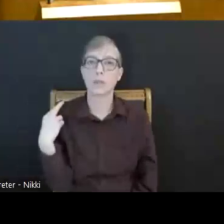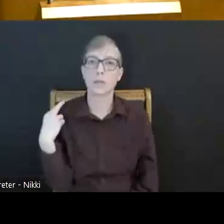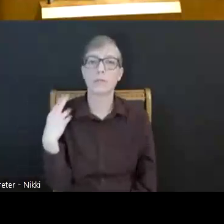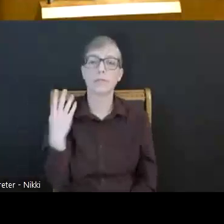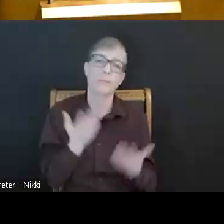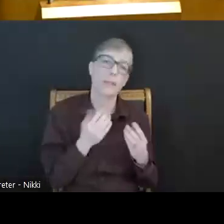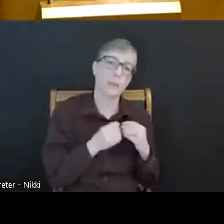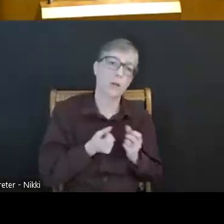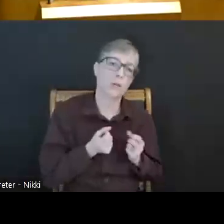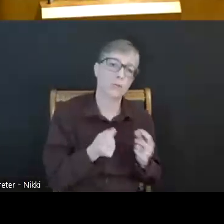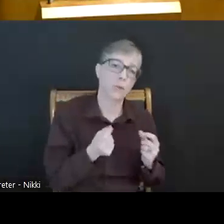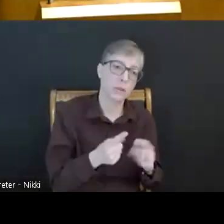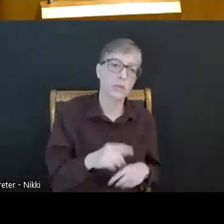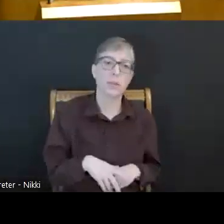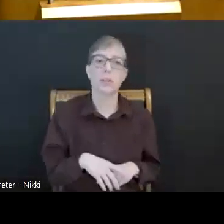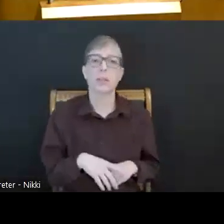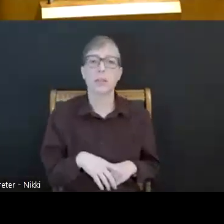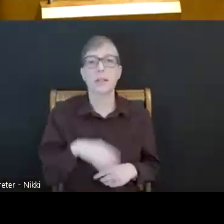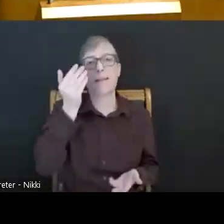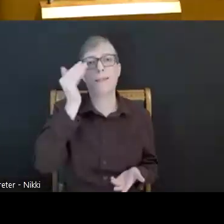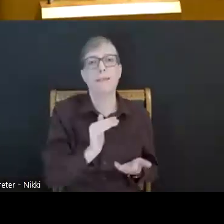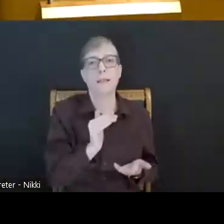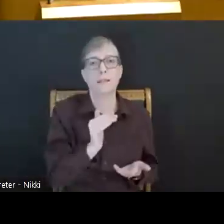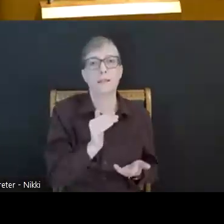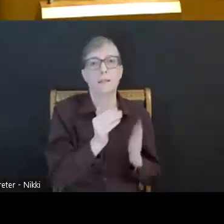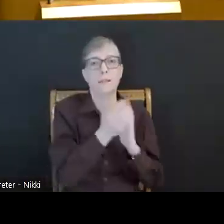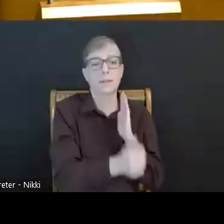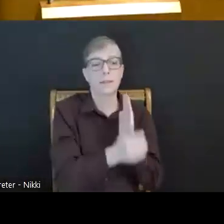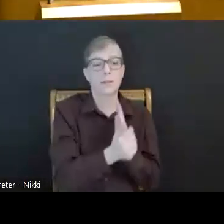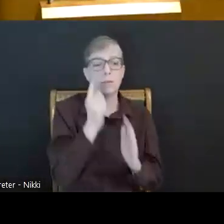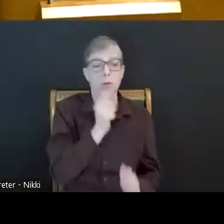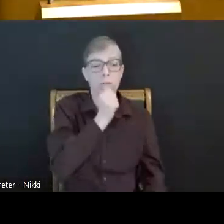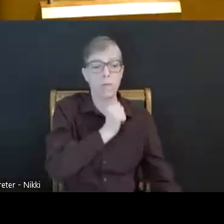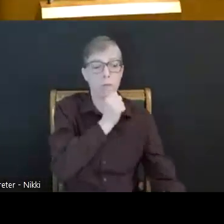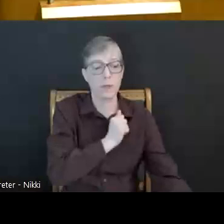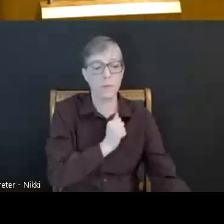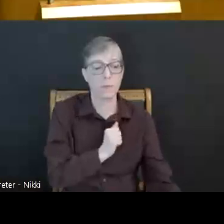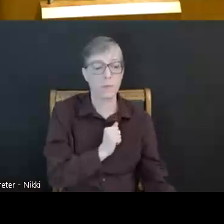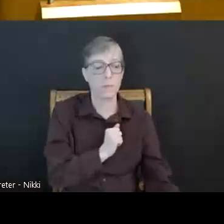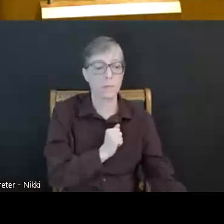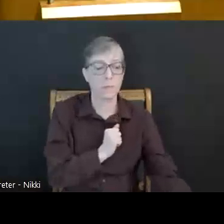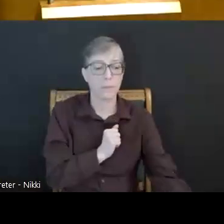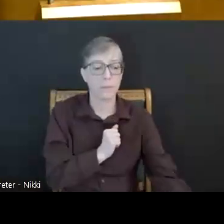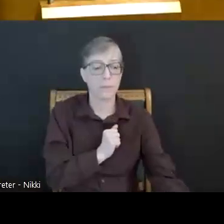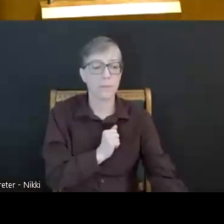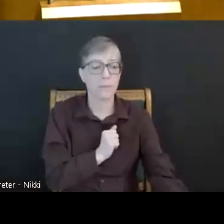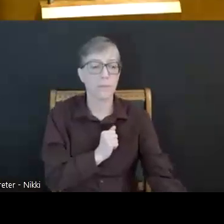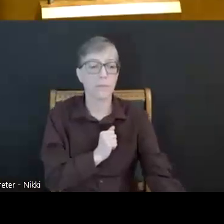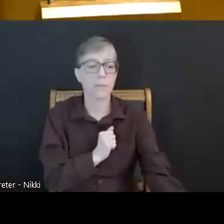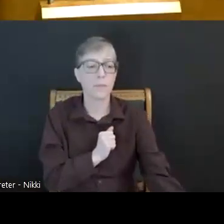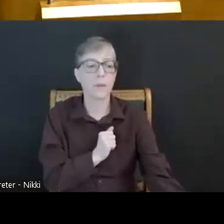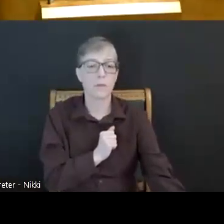maybe fewer coping skills as well. So this is a problem, and not only depression, but suicide as